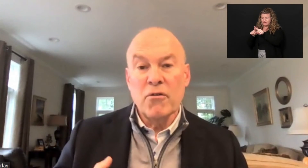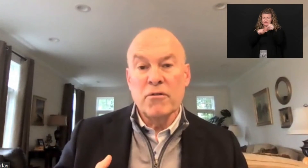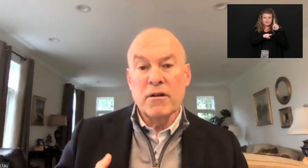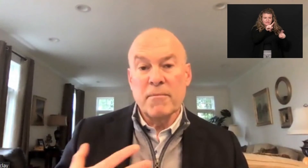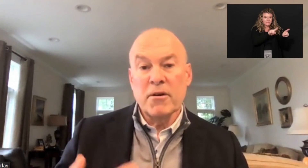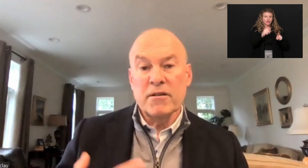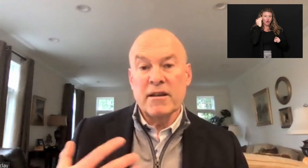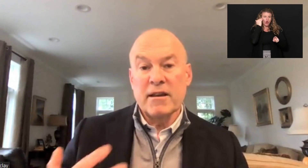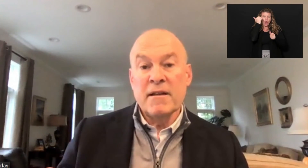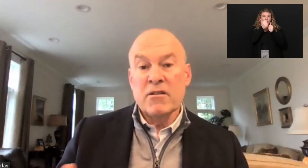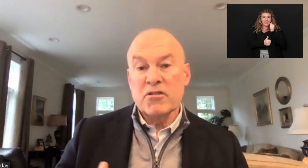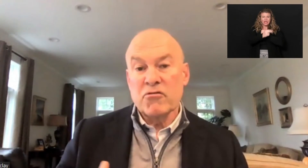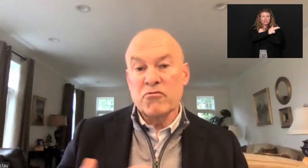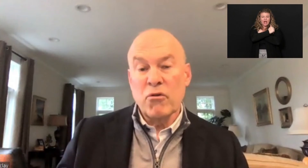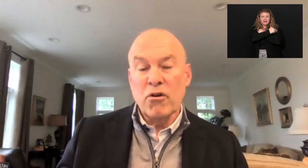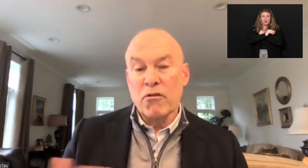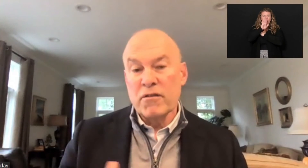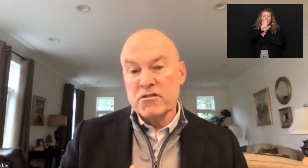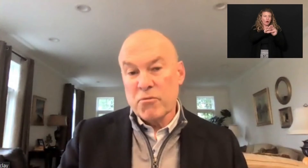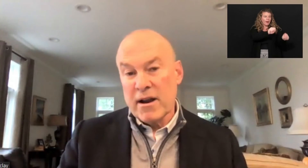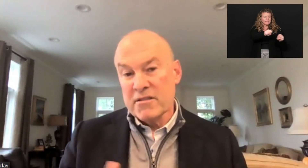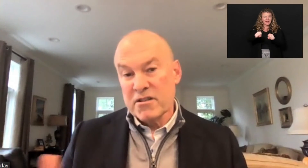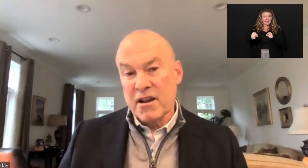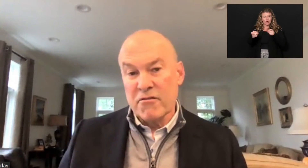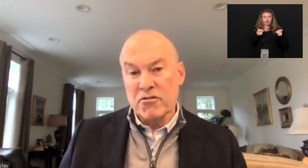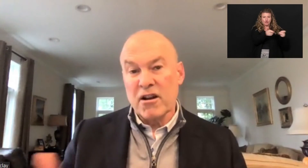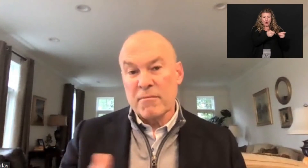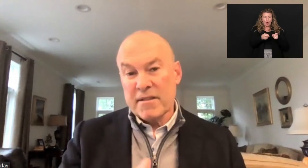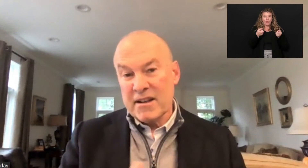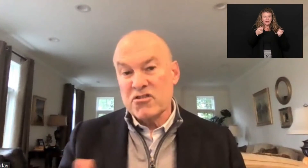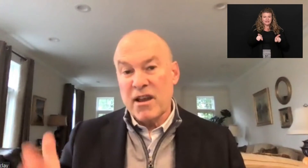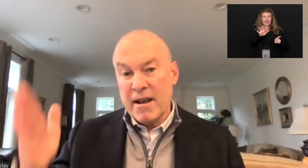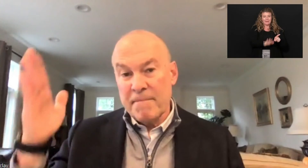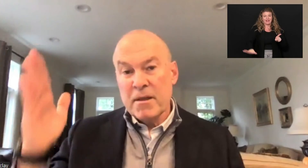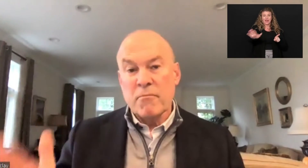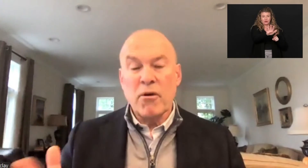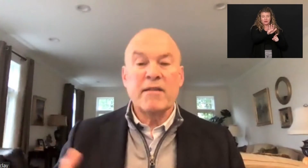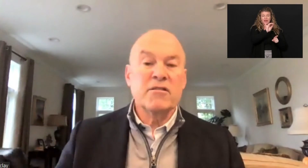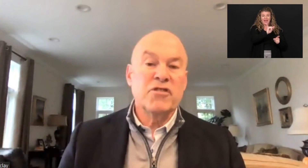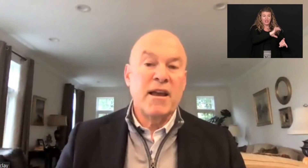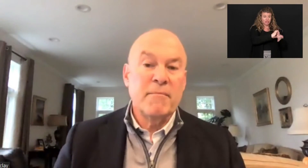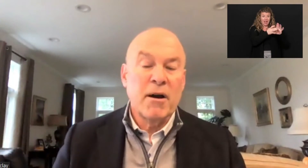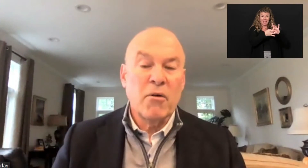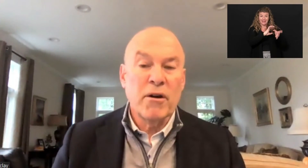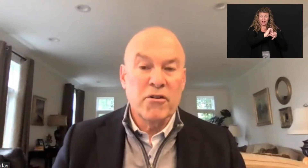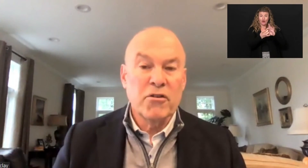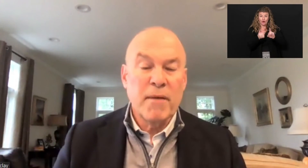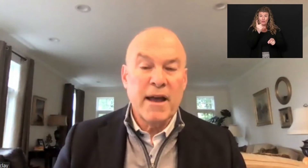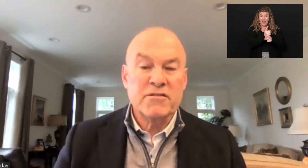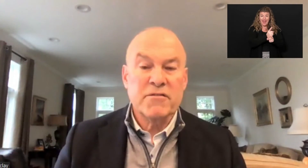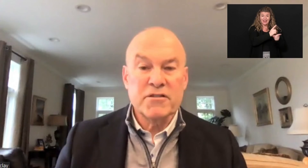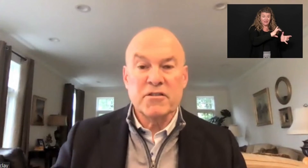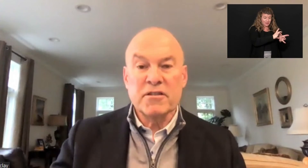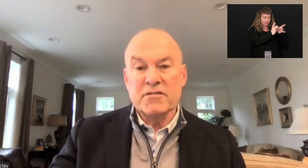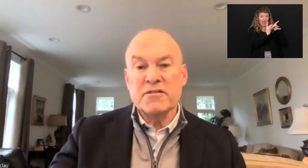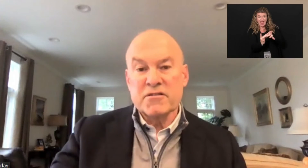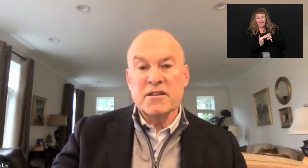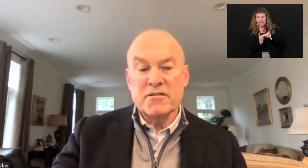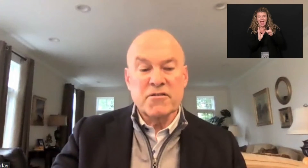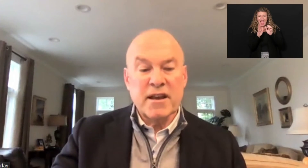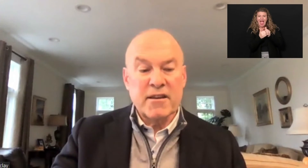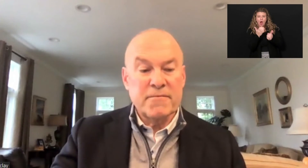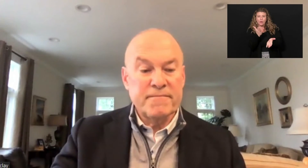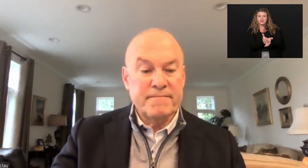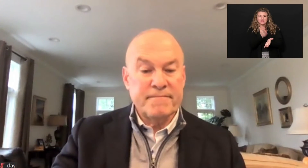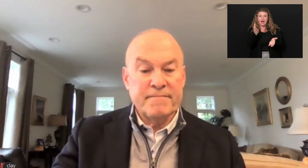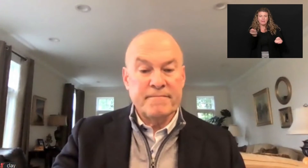their own ability to control COVID spread. As the governor talked about that chain, break the chain by wearing your mask and physically distancing.